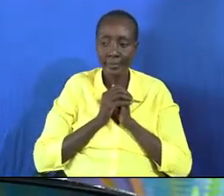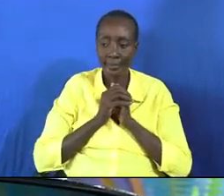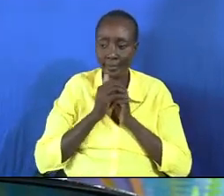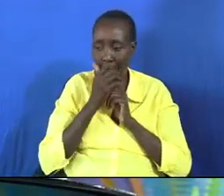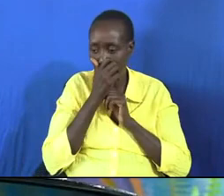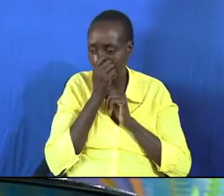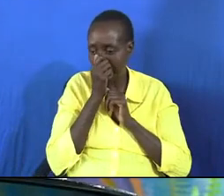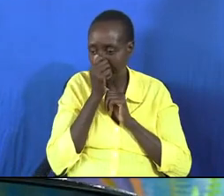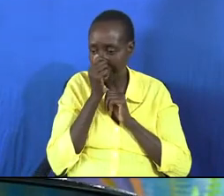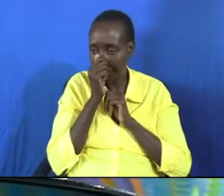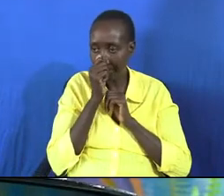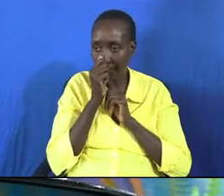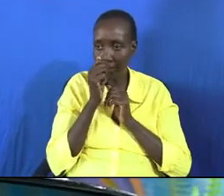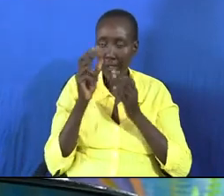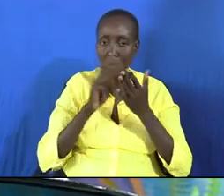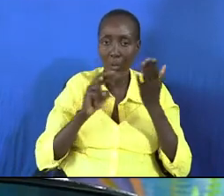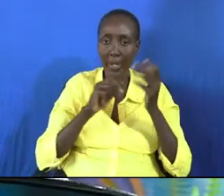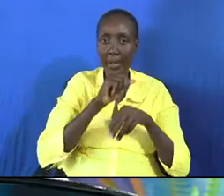So we see Joshua